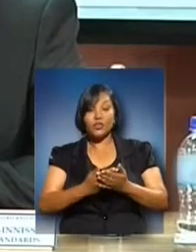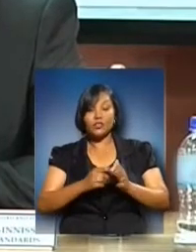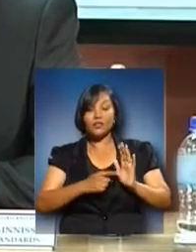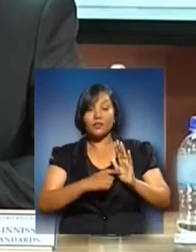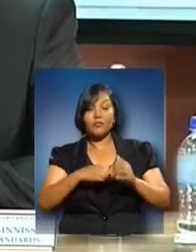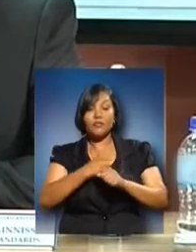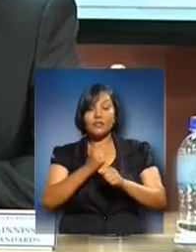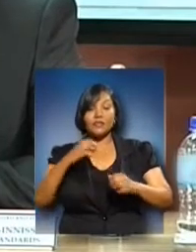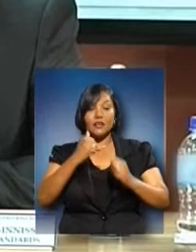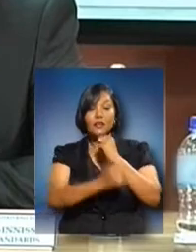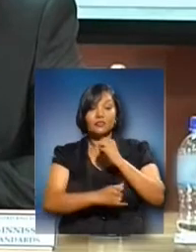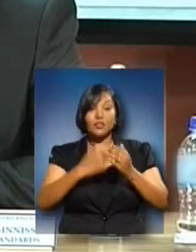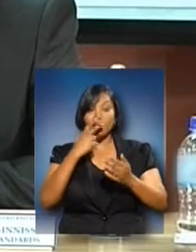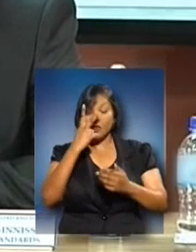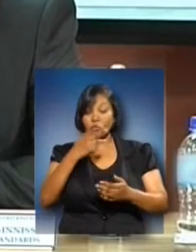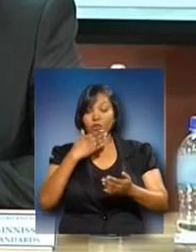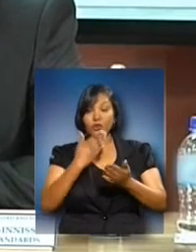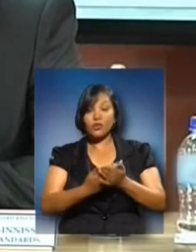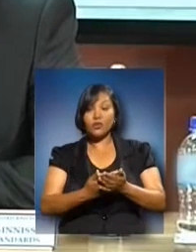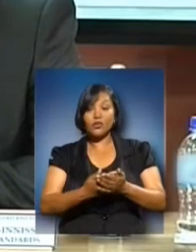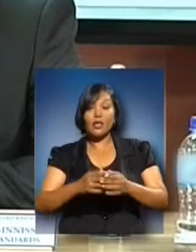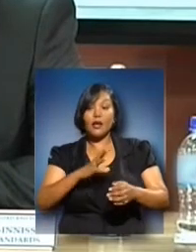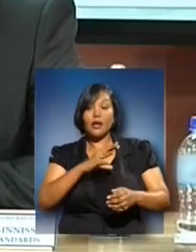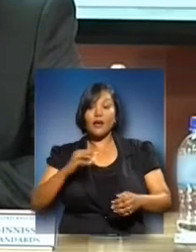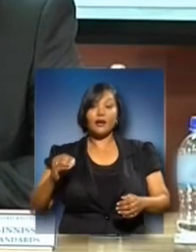country. Mm-hmm. And it also